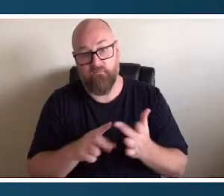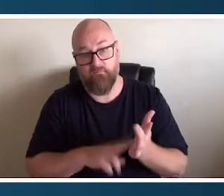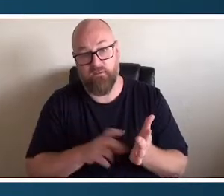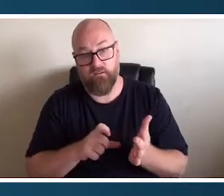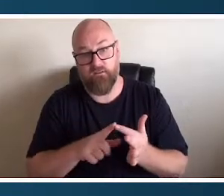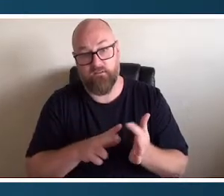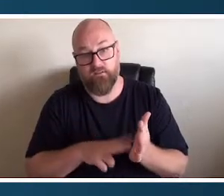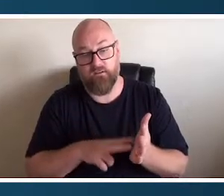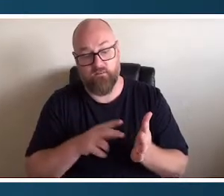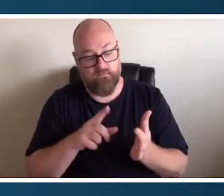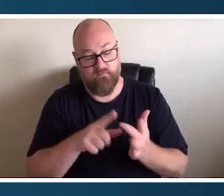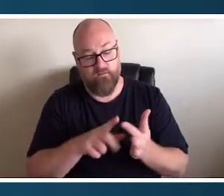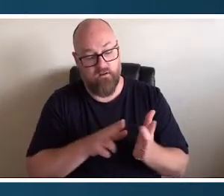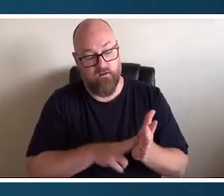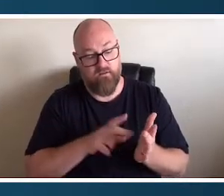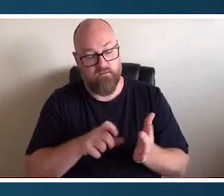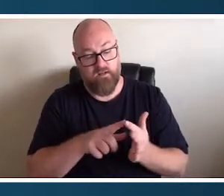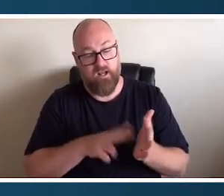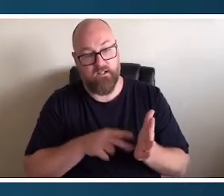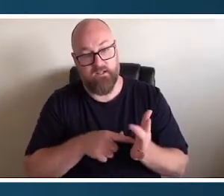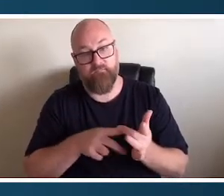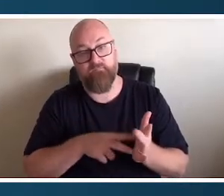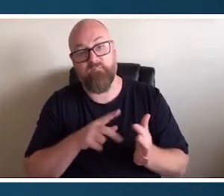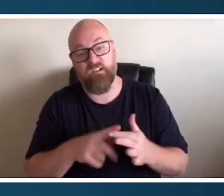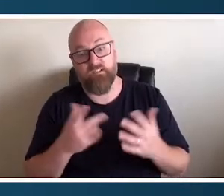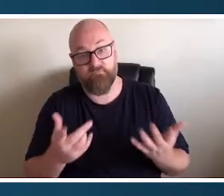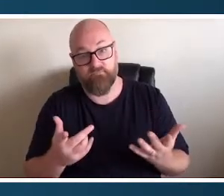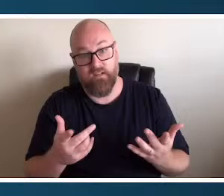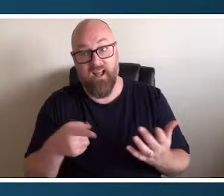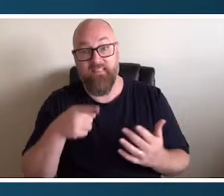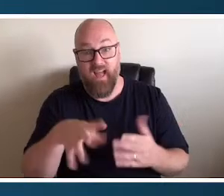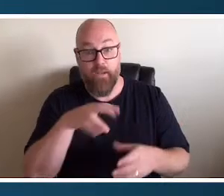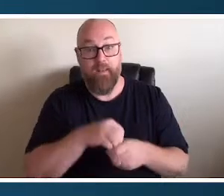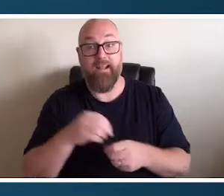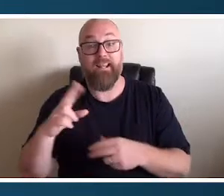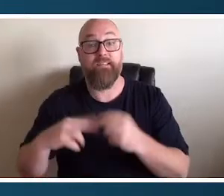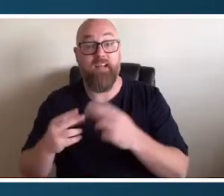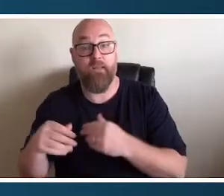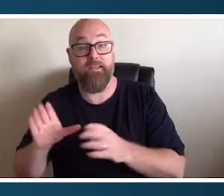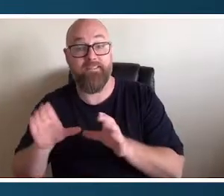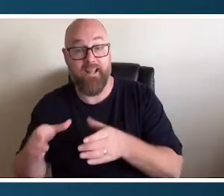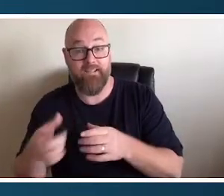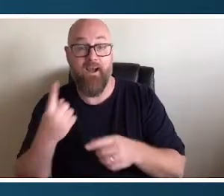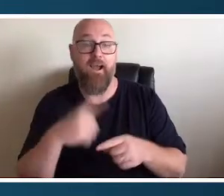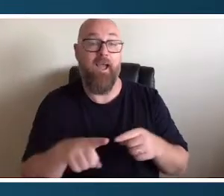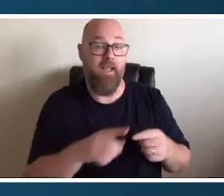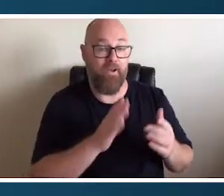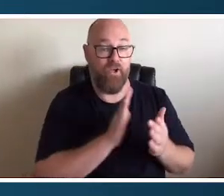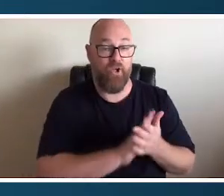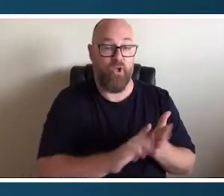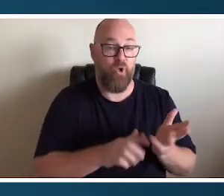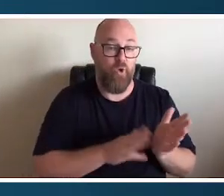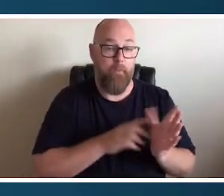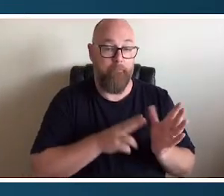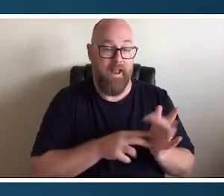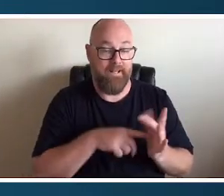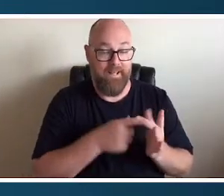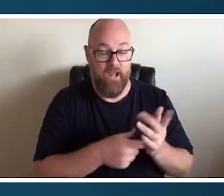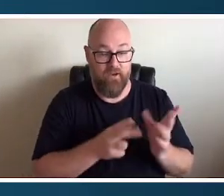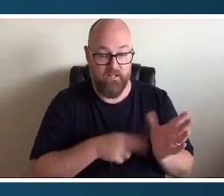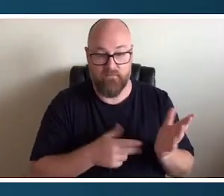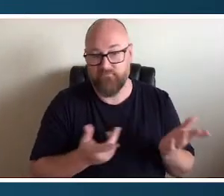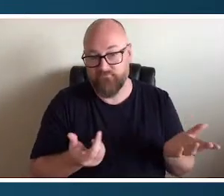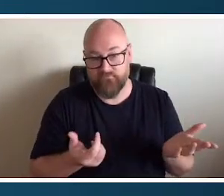in the humanitarian and the development sector. It's a speed we need to do fast. And if you want to build